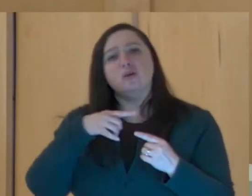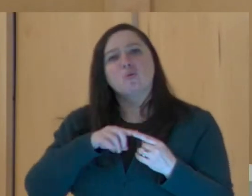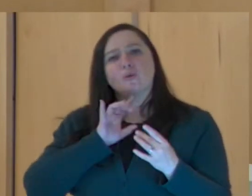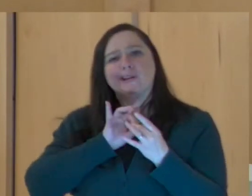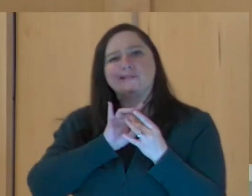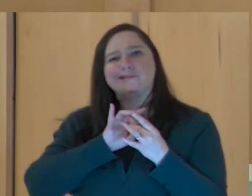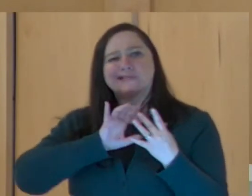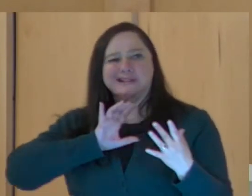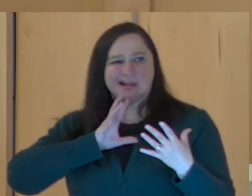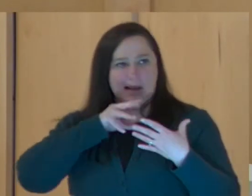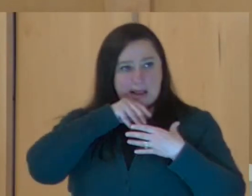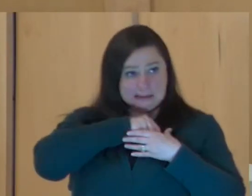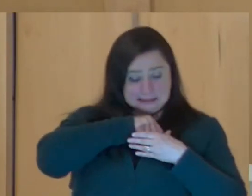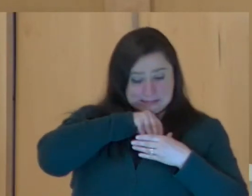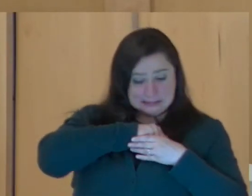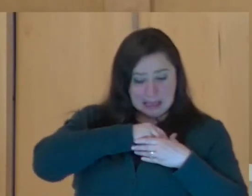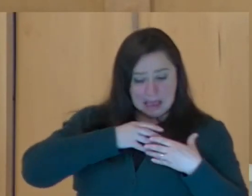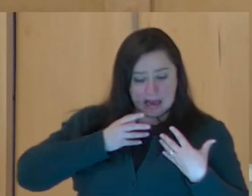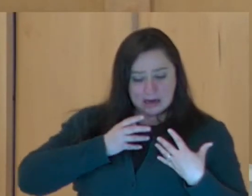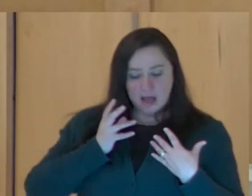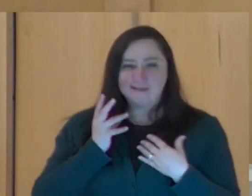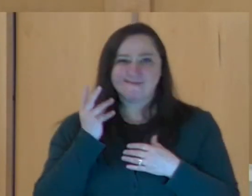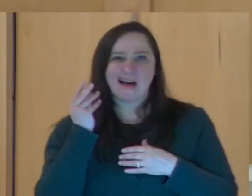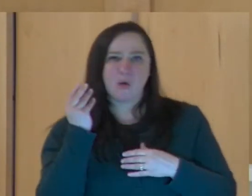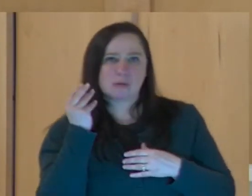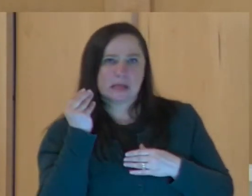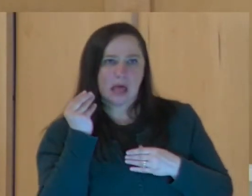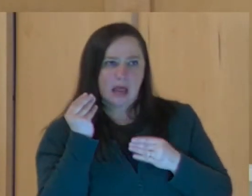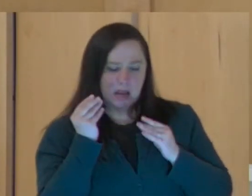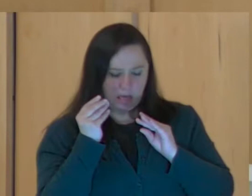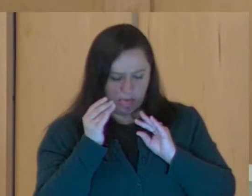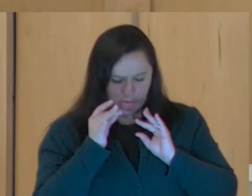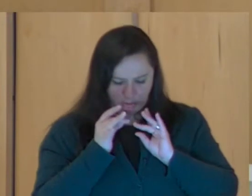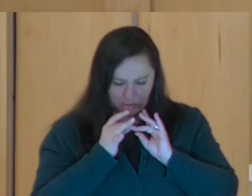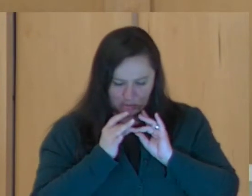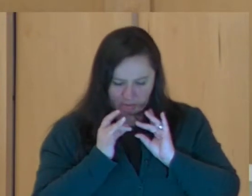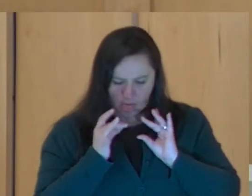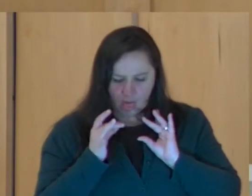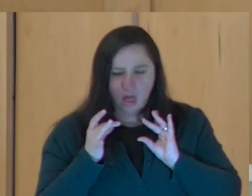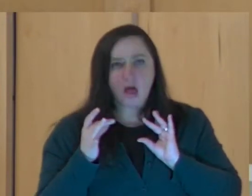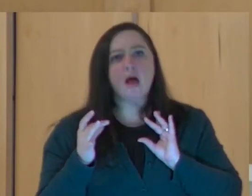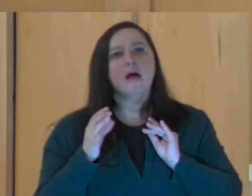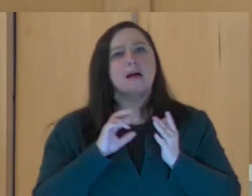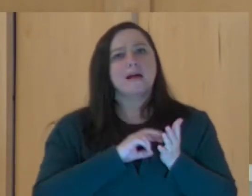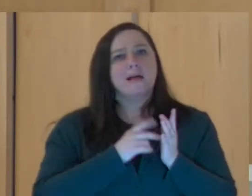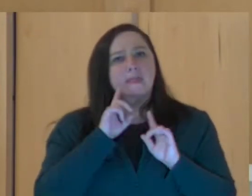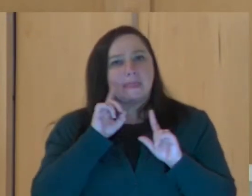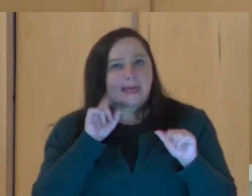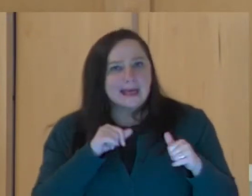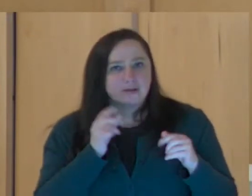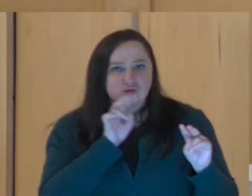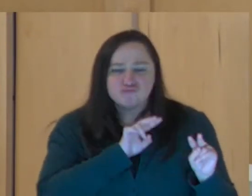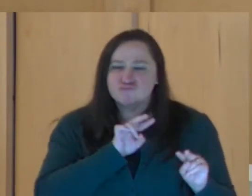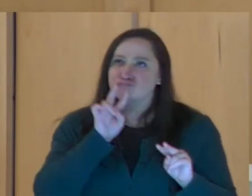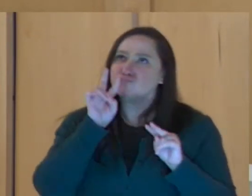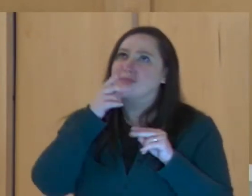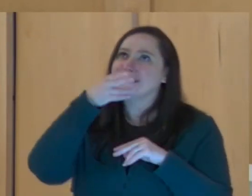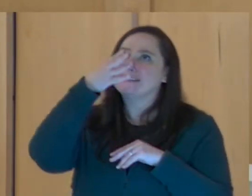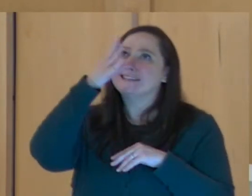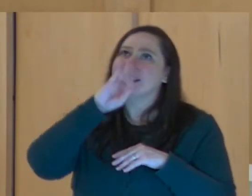between what's inside of us and what's on the outside. It's to turn to God and find forgiveness in